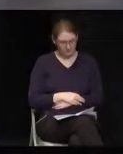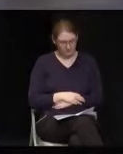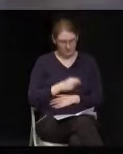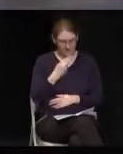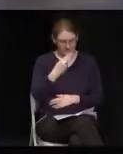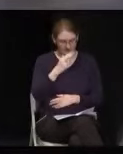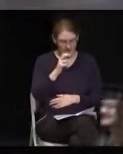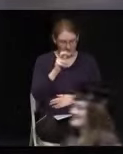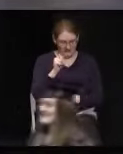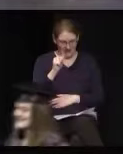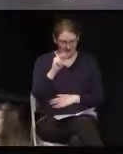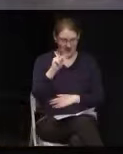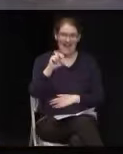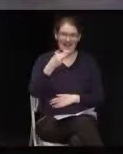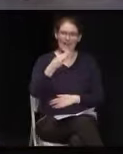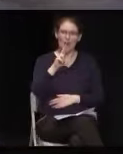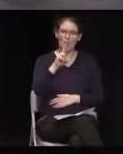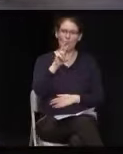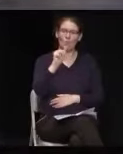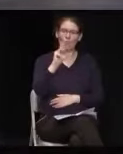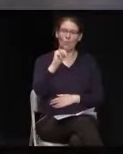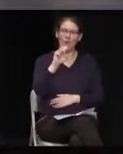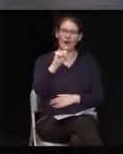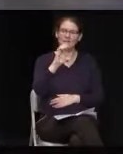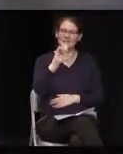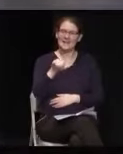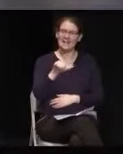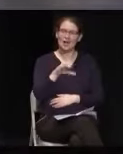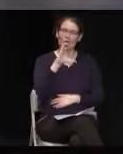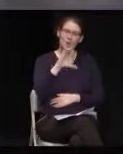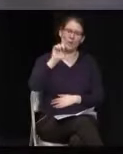Hannah Ramsey, cum laude.